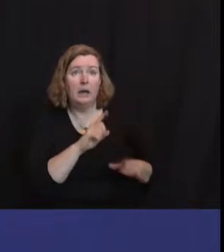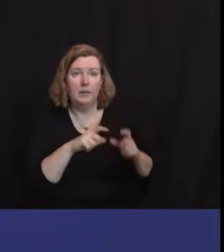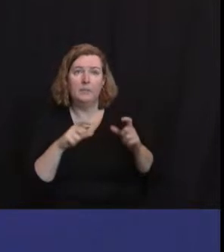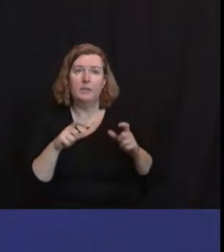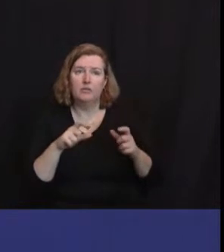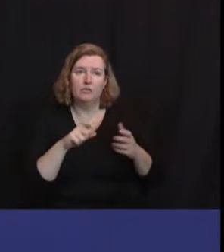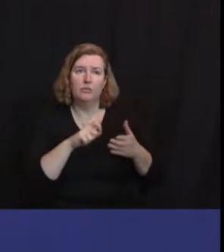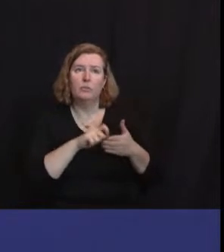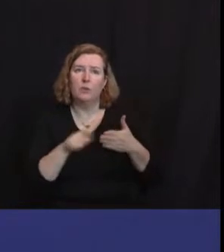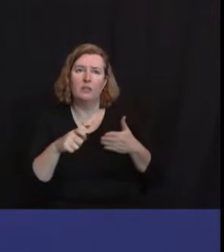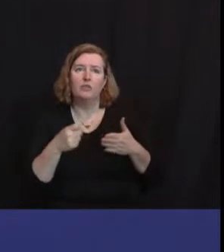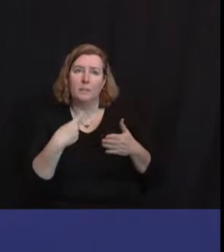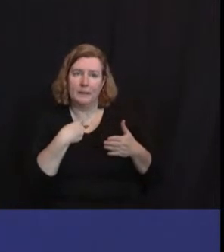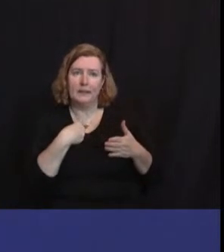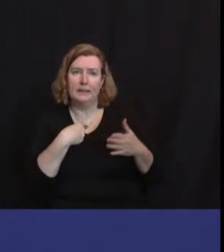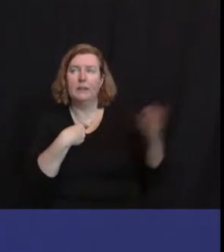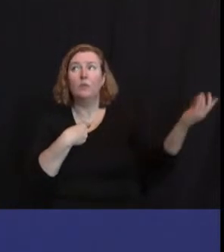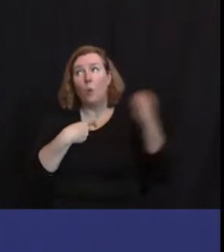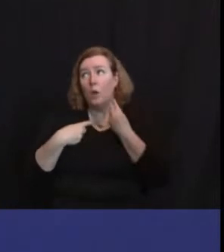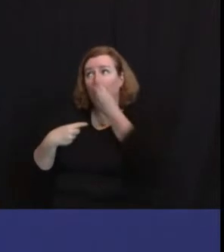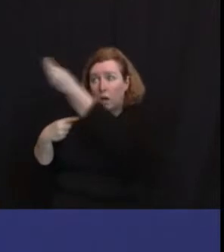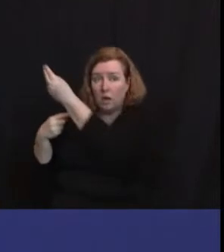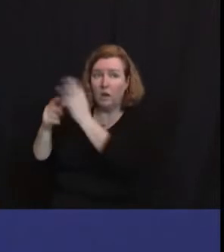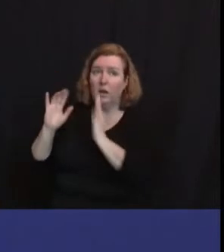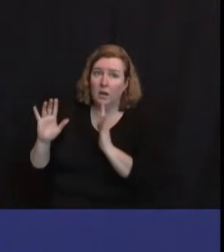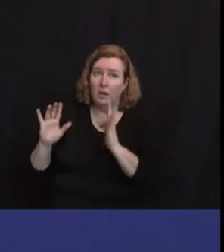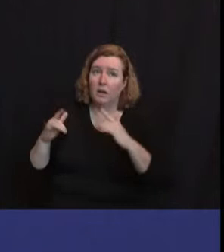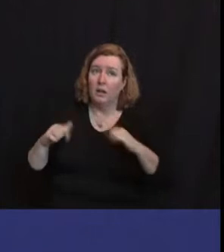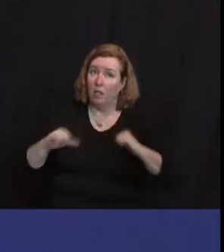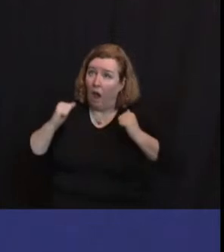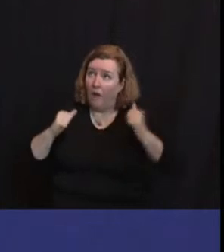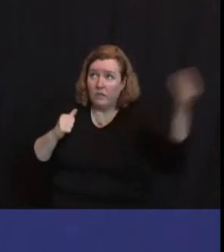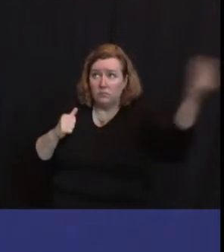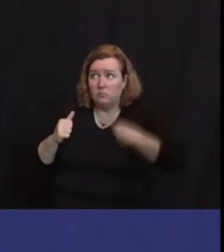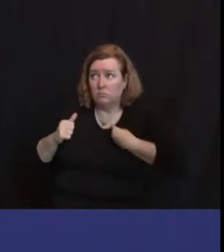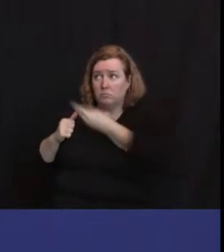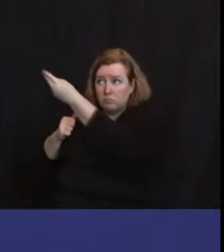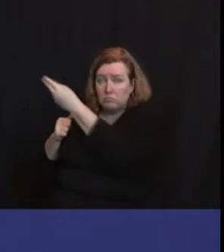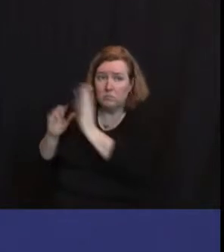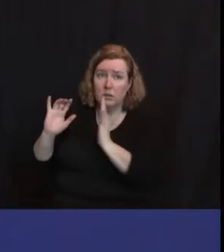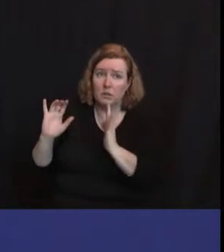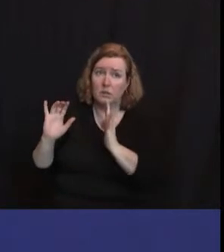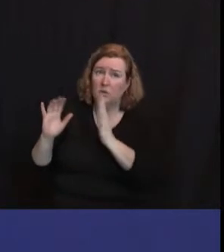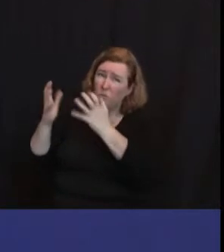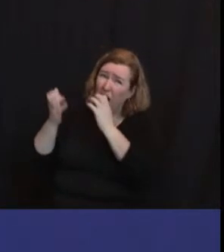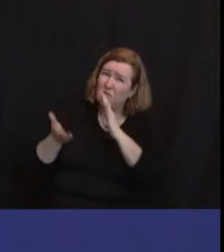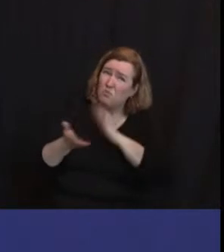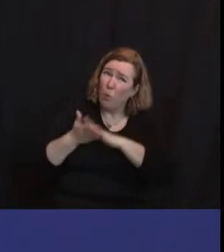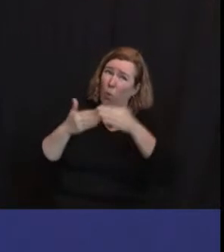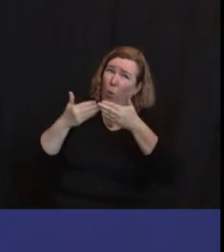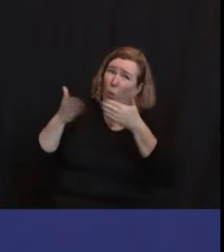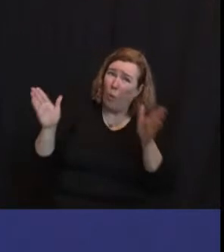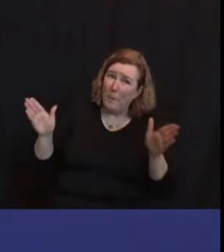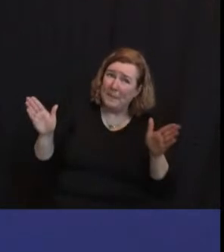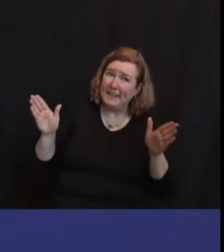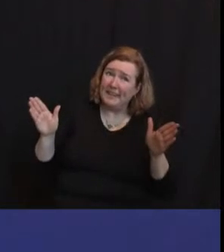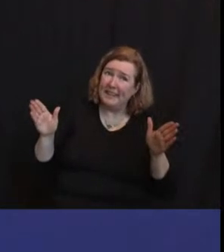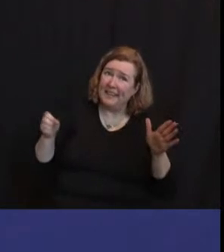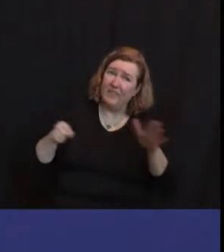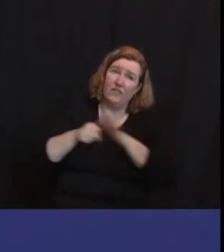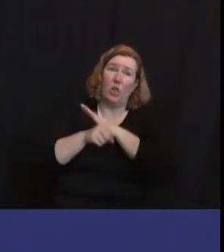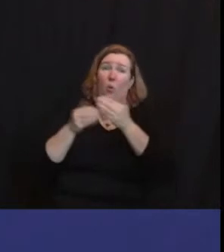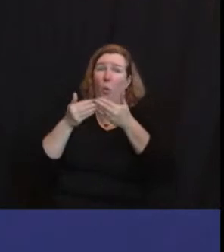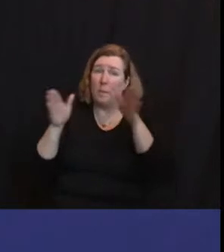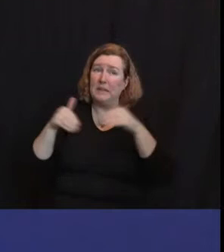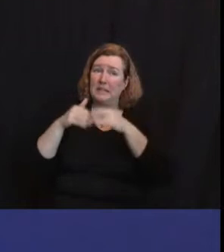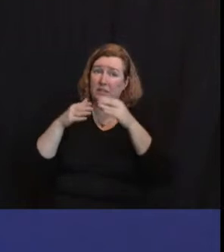our live Send it stream right and- through, right? And Okay. we get them. So you want schools fully open, in-person instruction